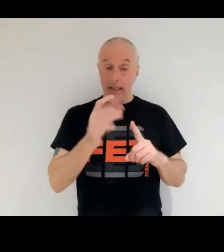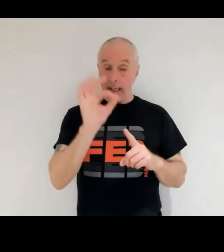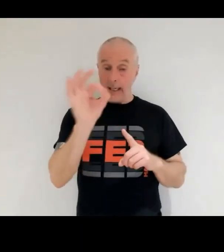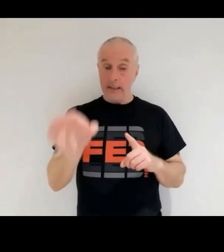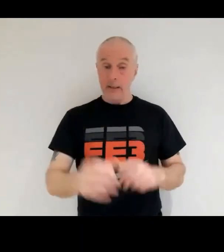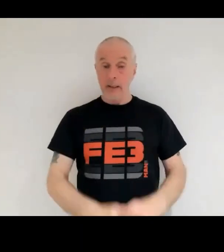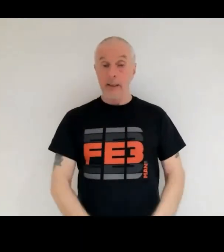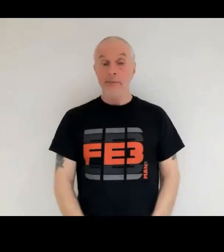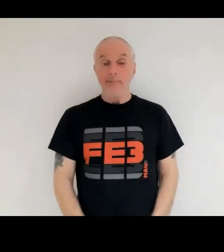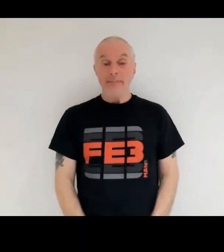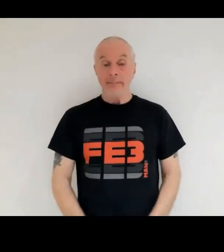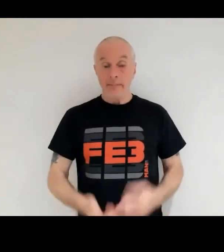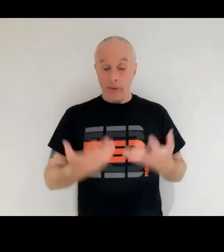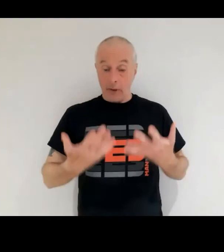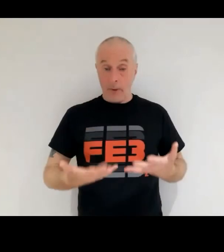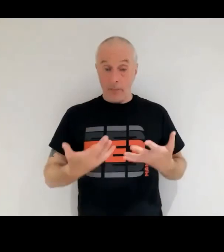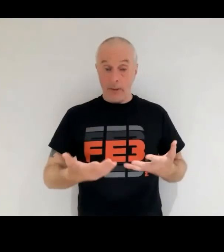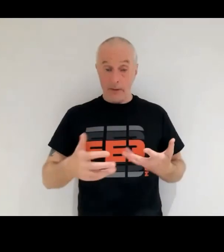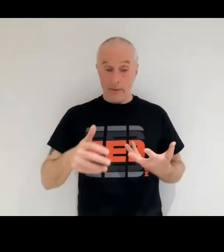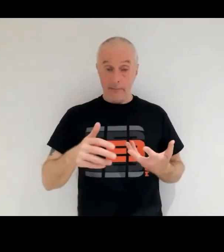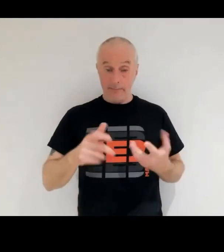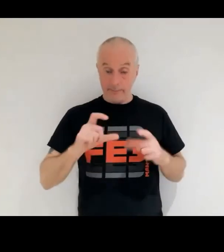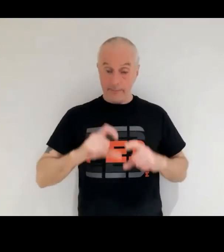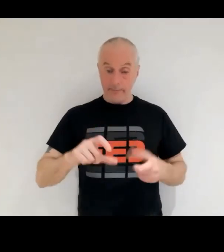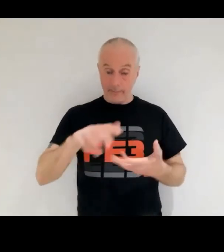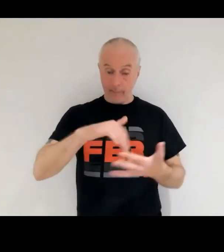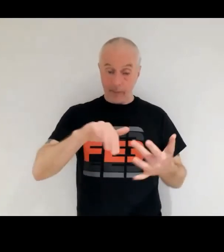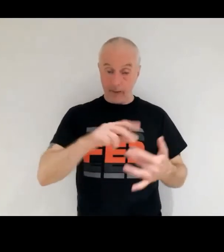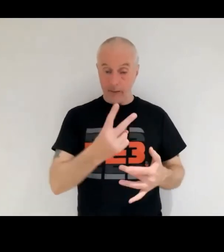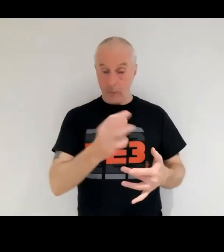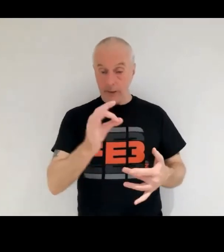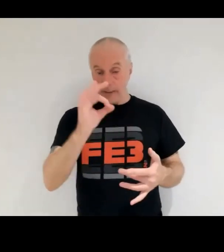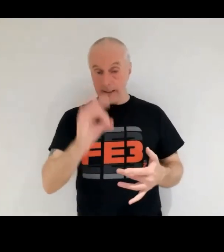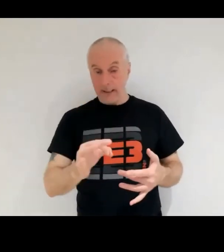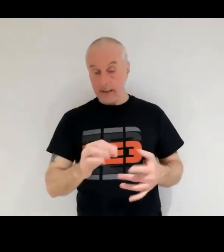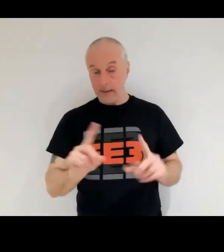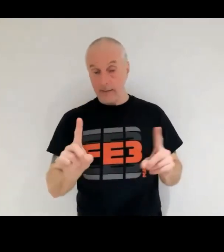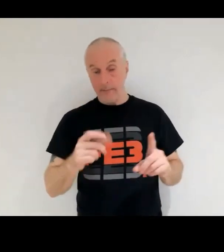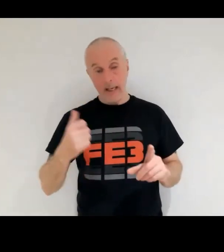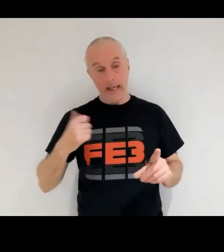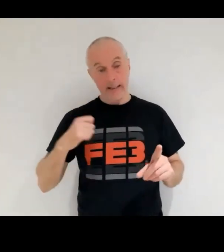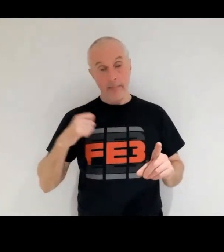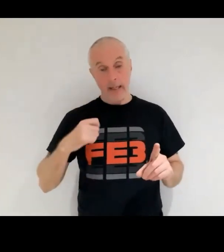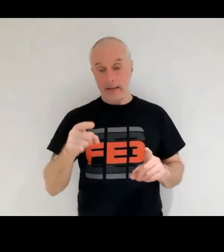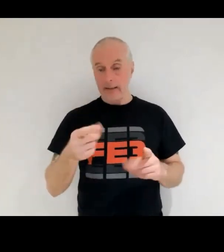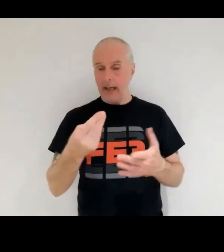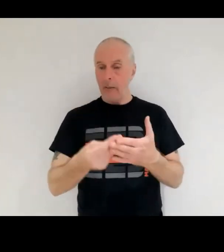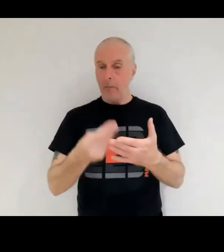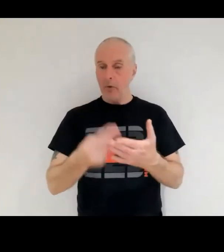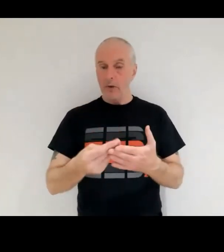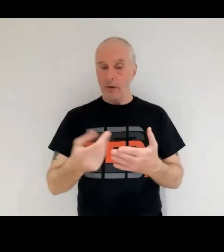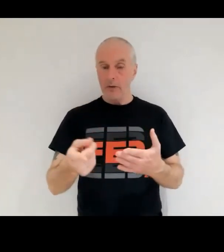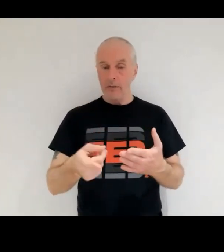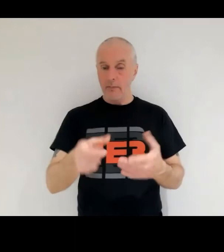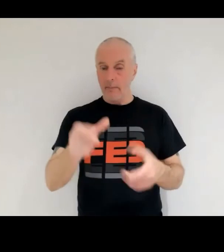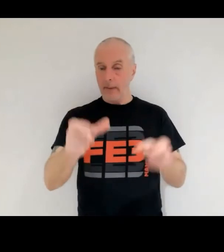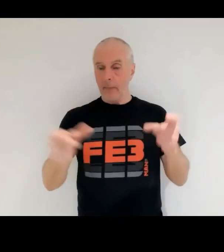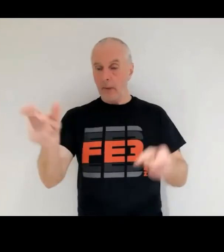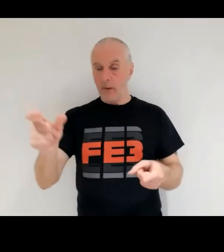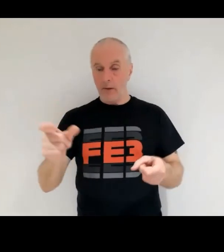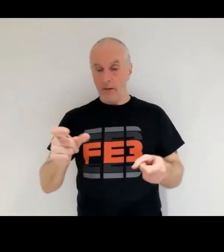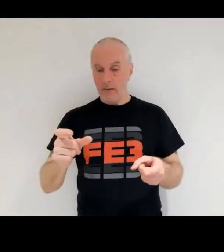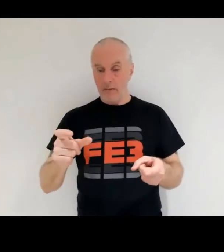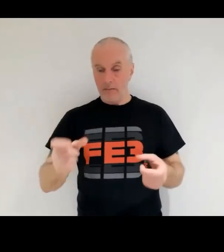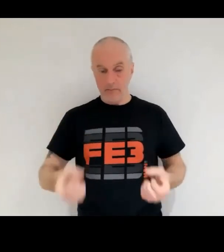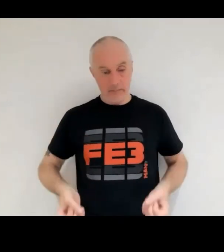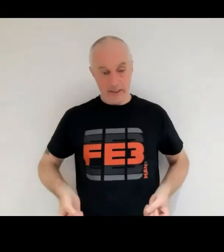the current mix or current blend, what is the expectation of cost to the consumer? So would that increase or decrease the